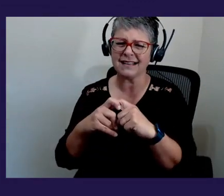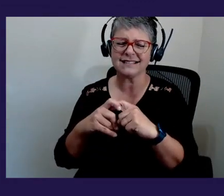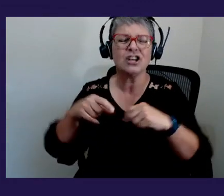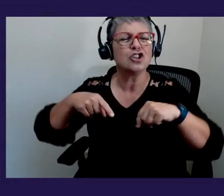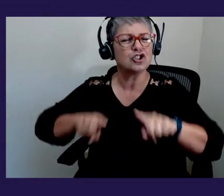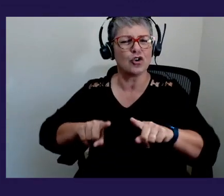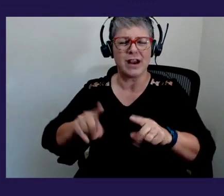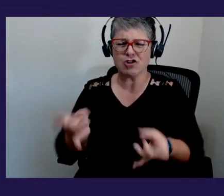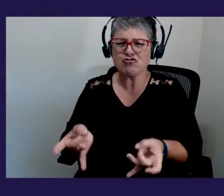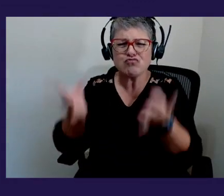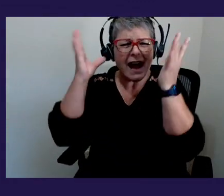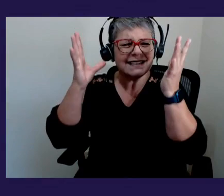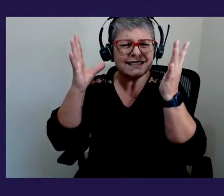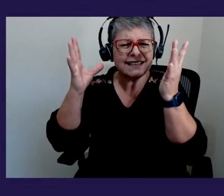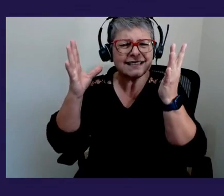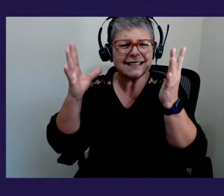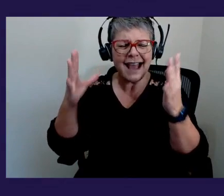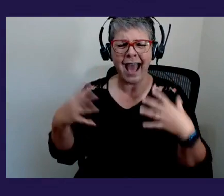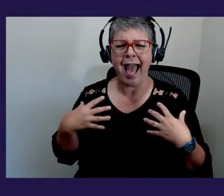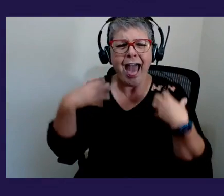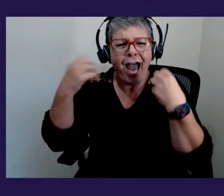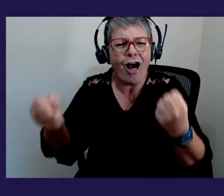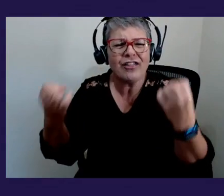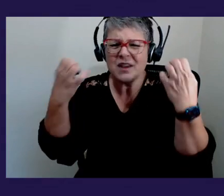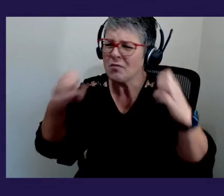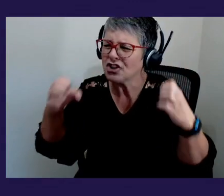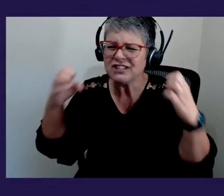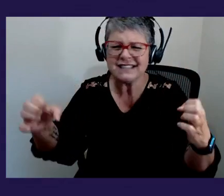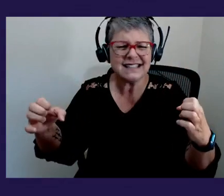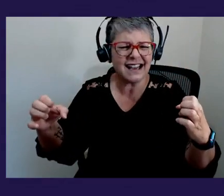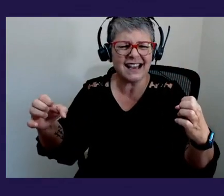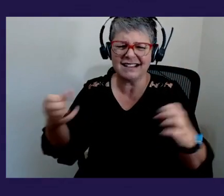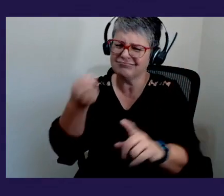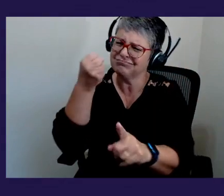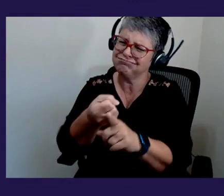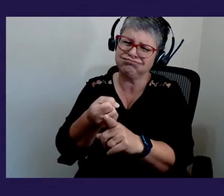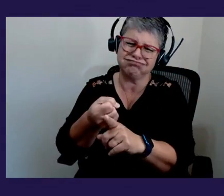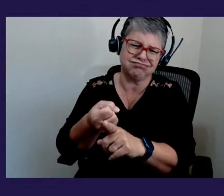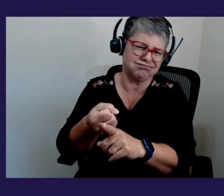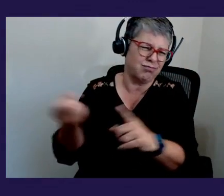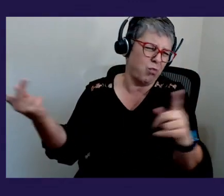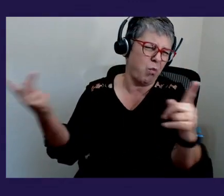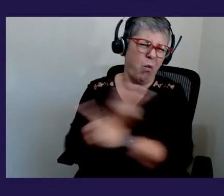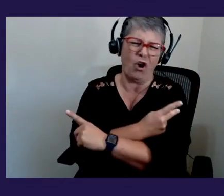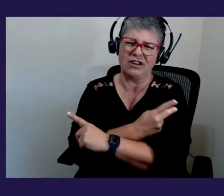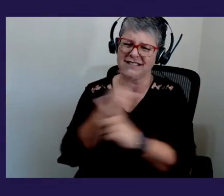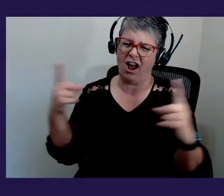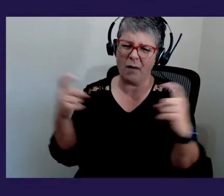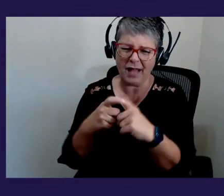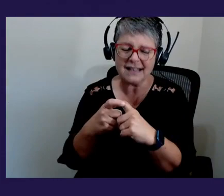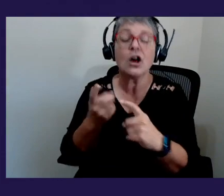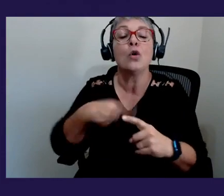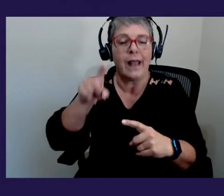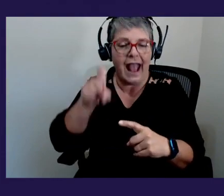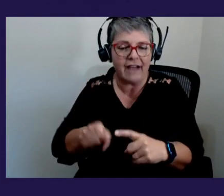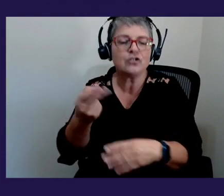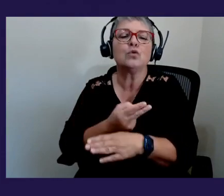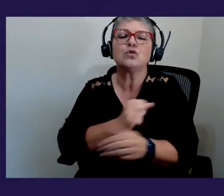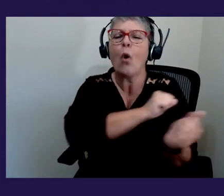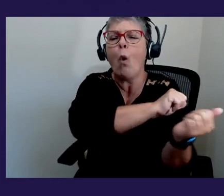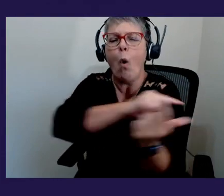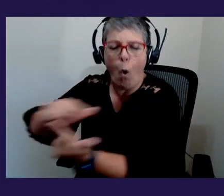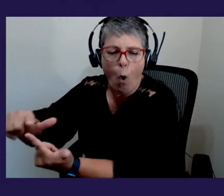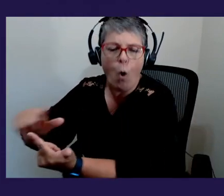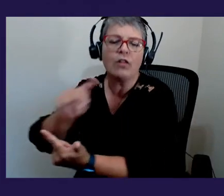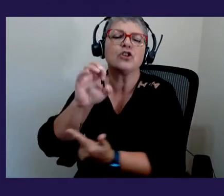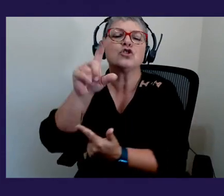emergency. And I think tools from all of those levels really need to be pulled to make a kind of cohesive strategy that's